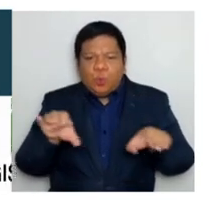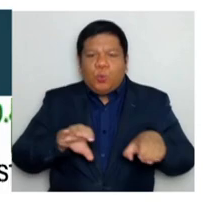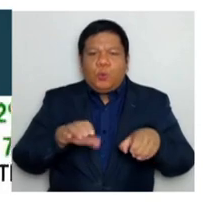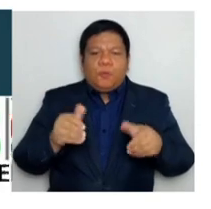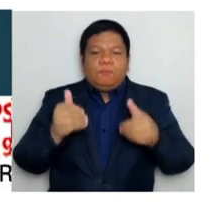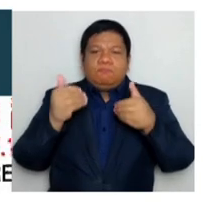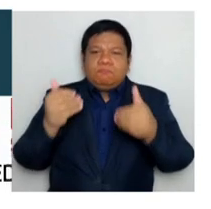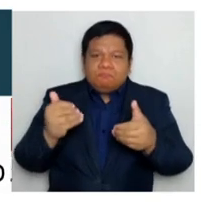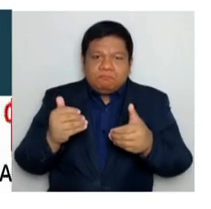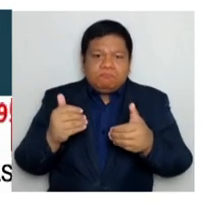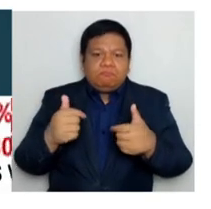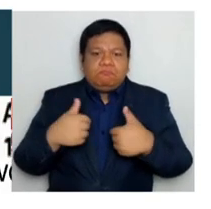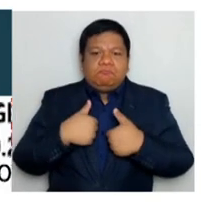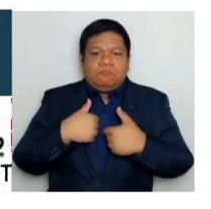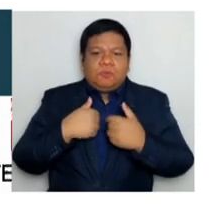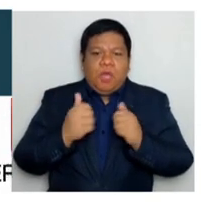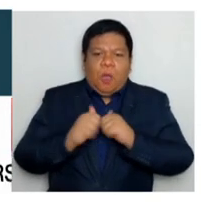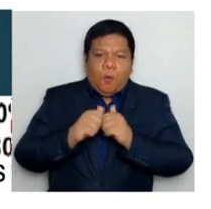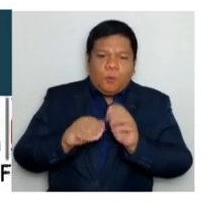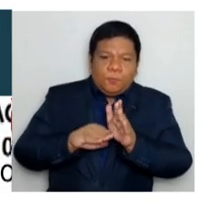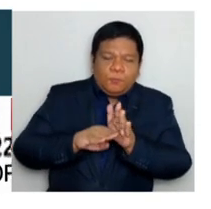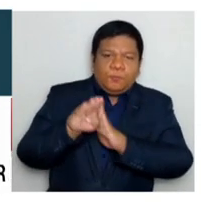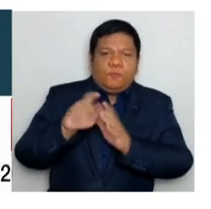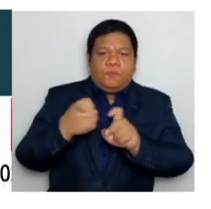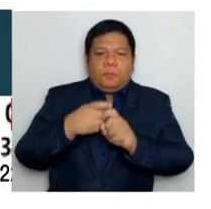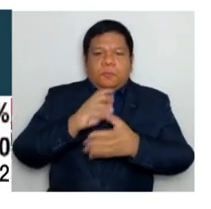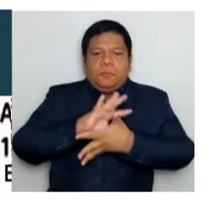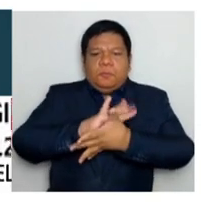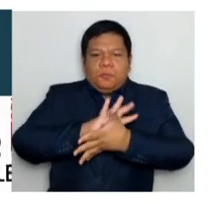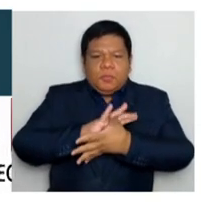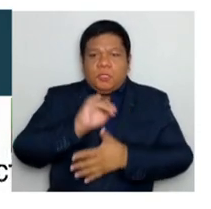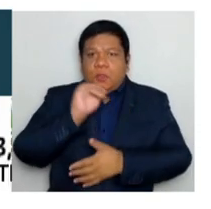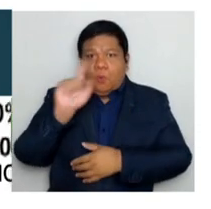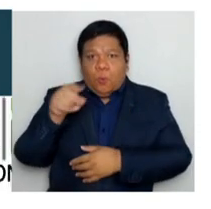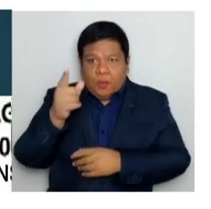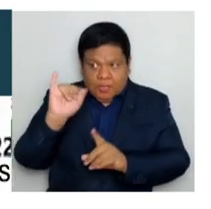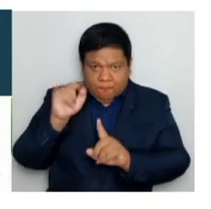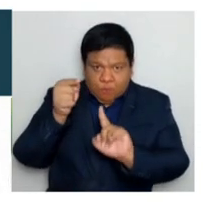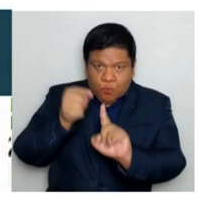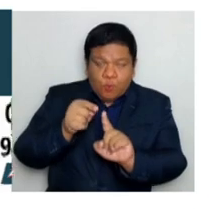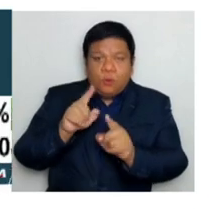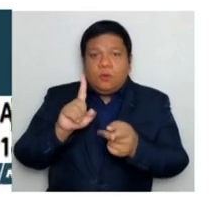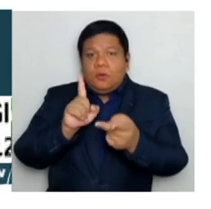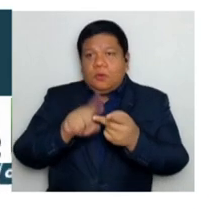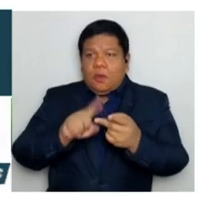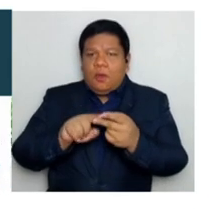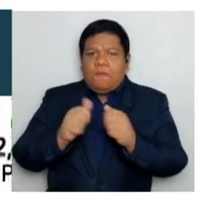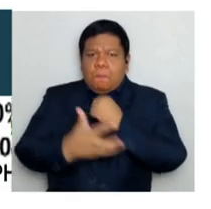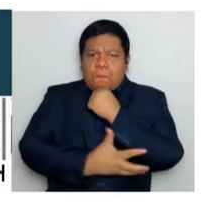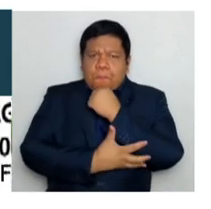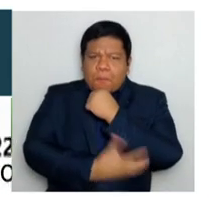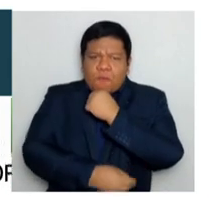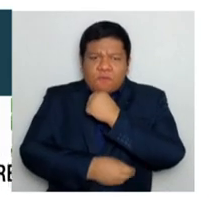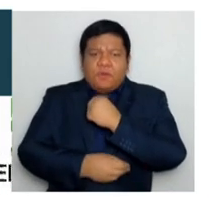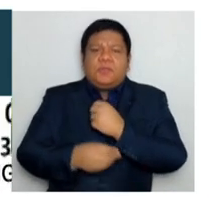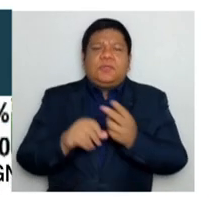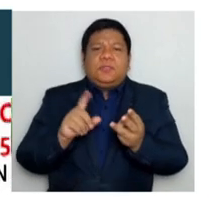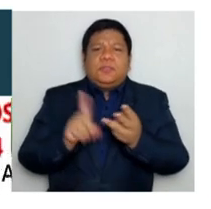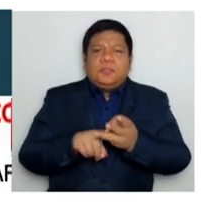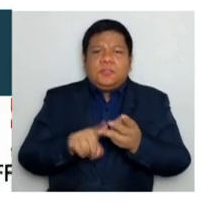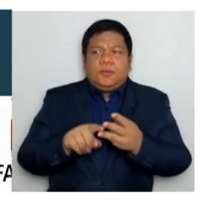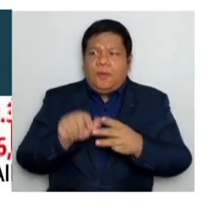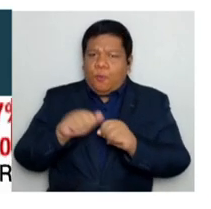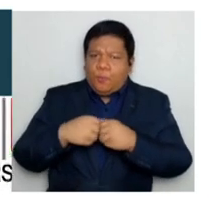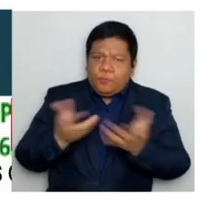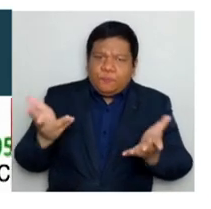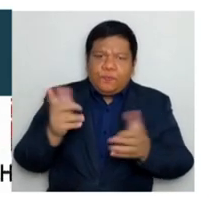sa pag-ahon, pag-ahon sa pandemya at hindi lang yun, pag-ahon din mula sa kahirapan at sa pagbibigay ng pangkabuhayan